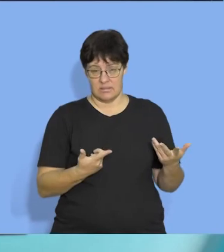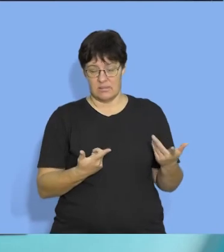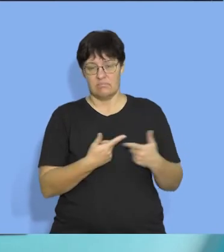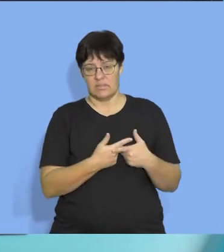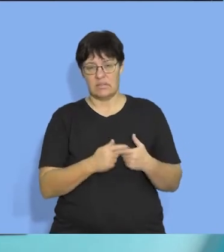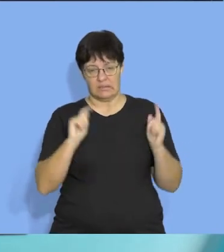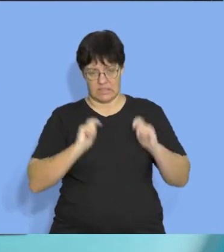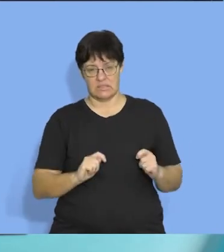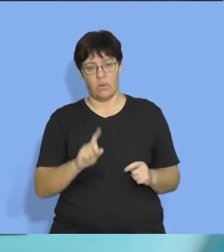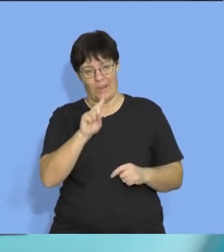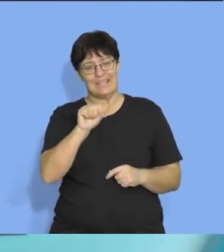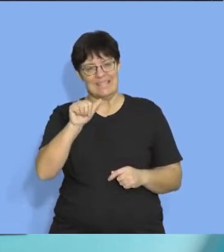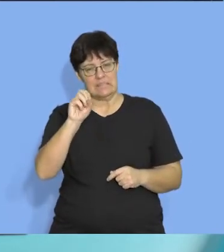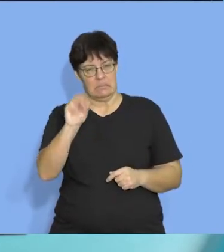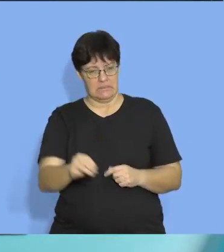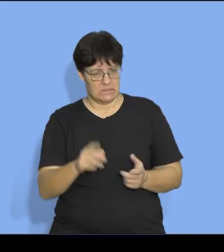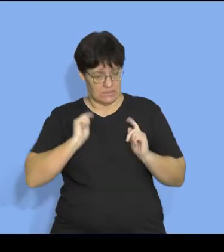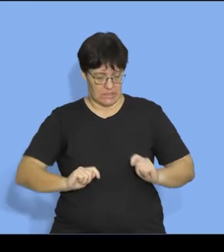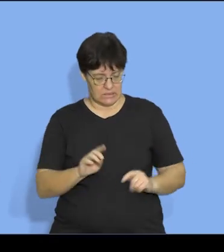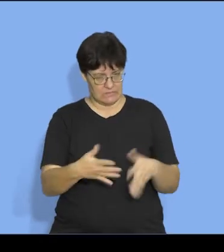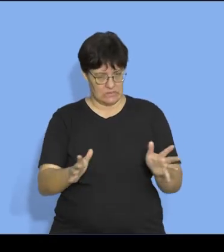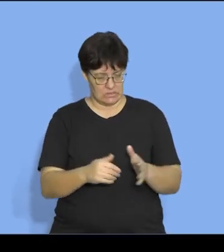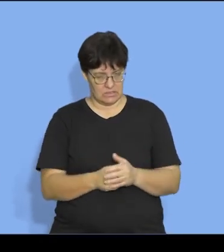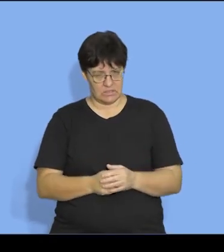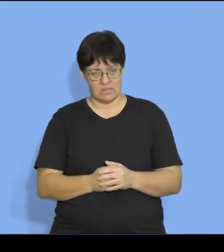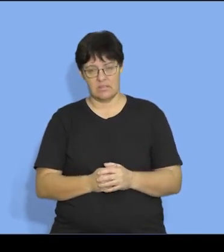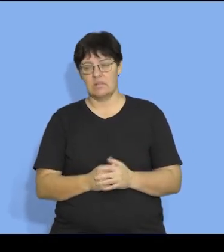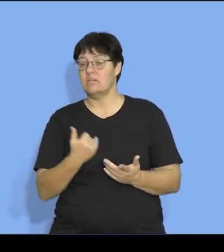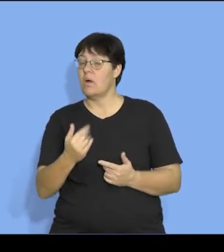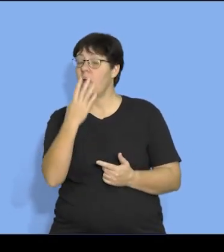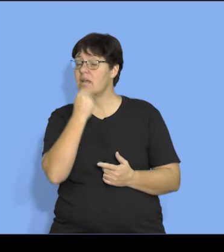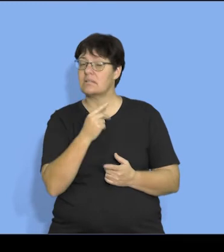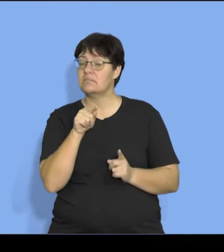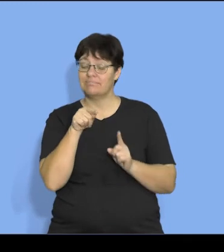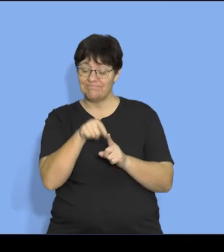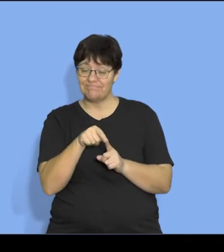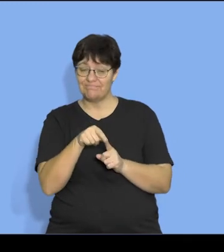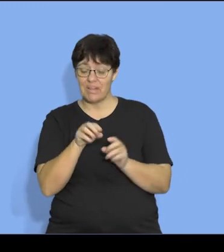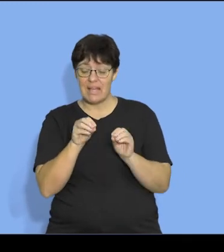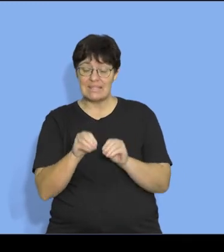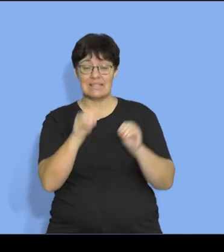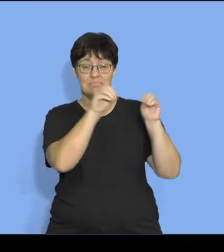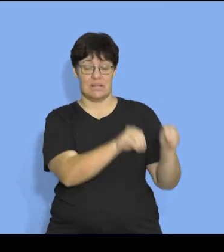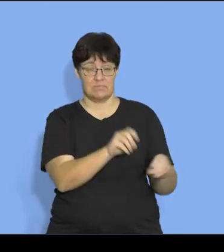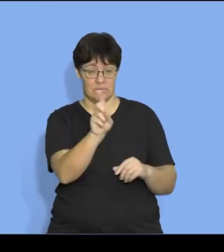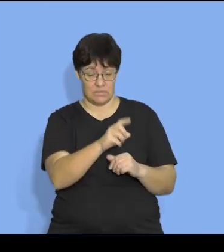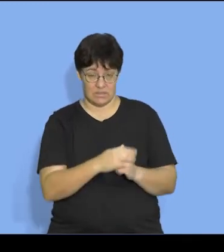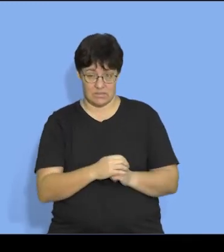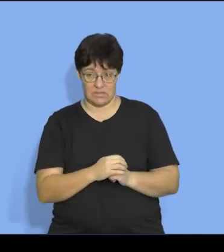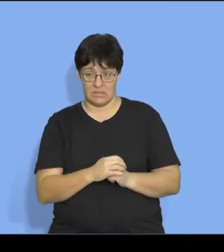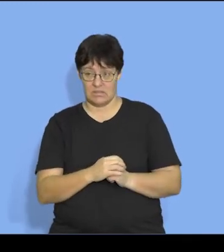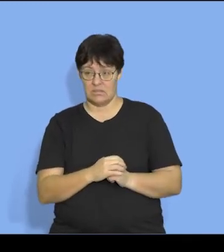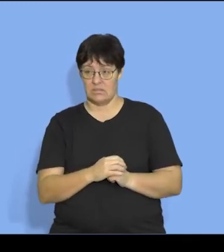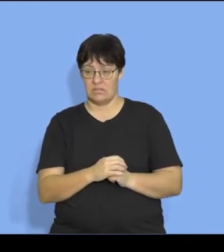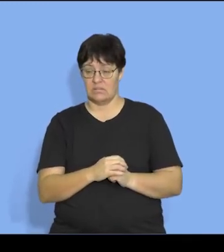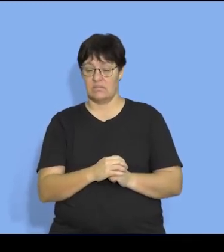it's tired. It went 160 meters. Now they ask us, what is the bird's displacement? If I